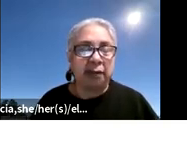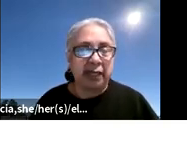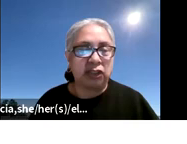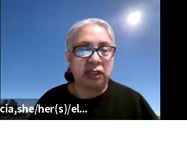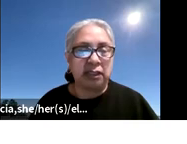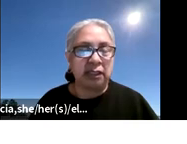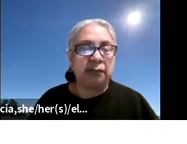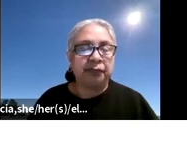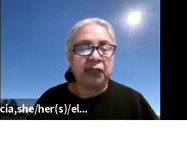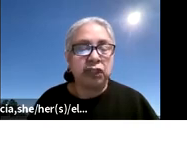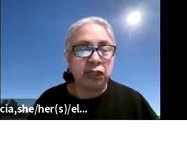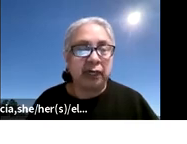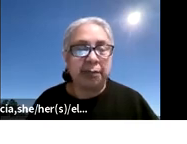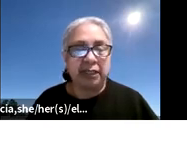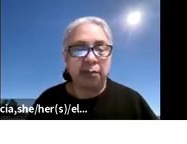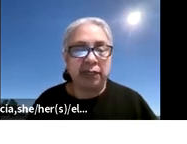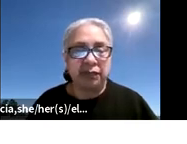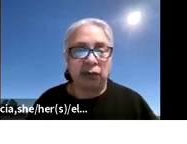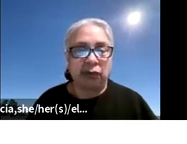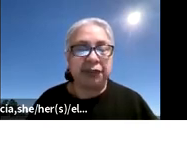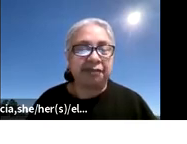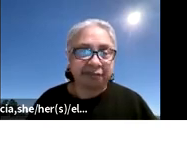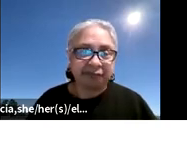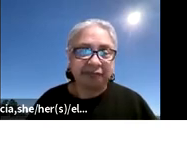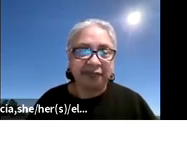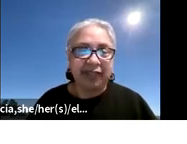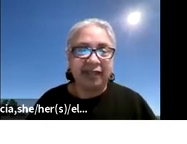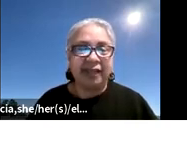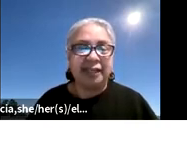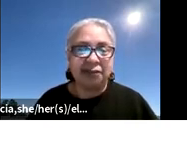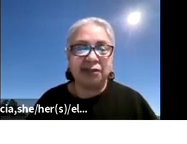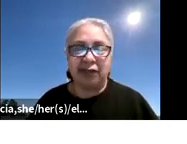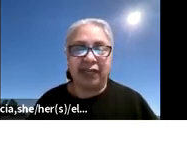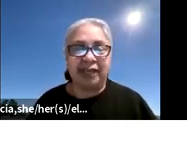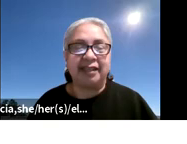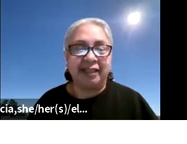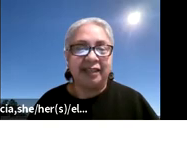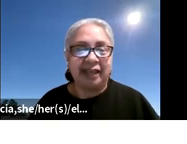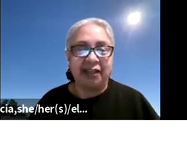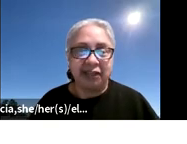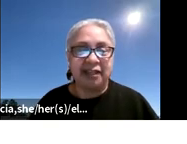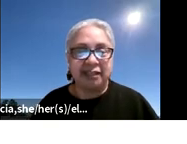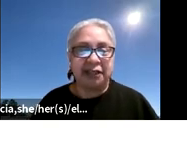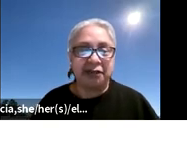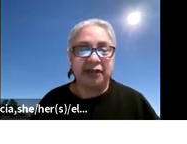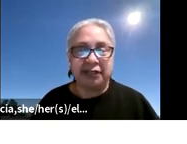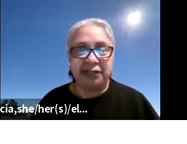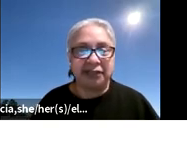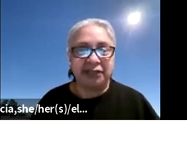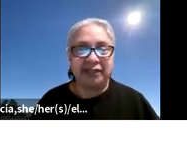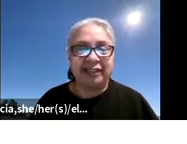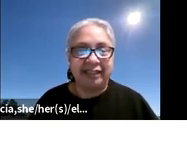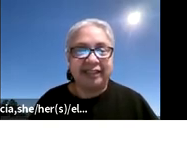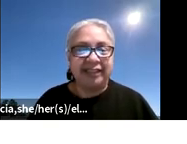one I mentioned stood up at 10 months old. Thank you, Soleil. I think he's a cutie